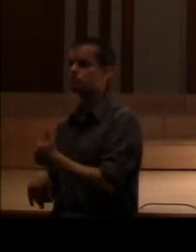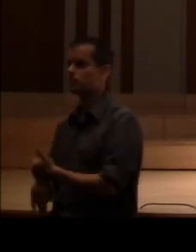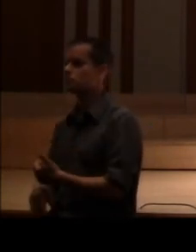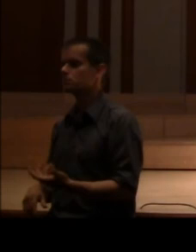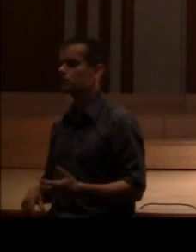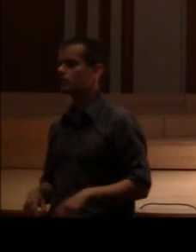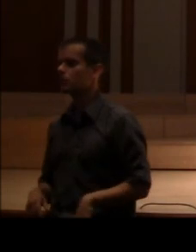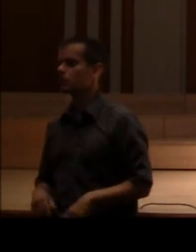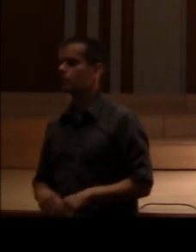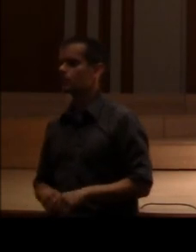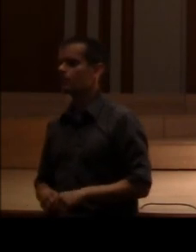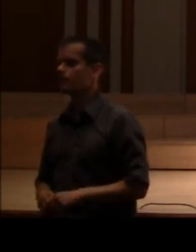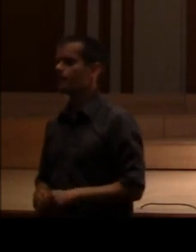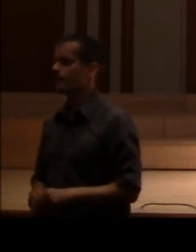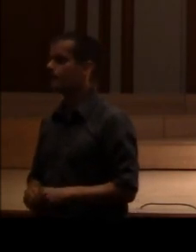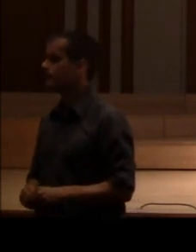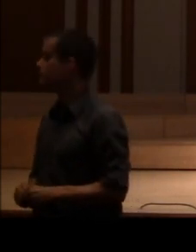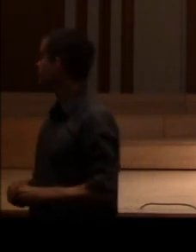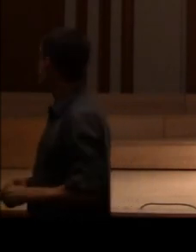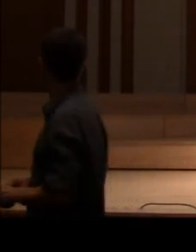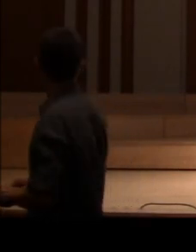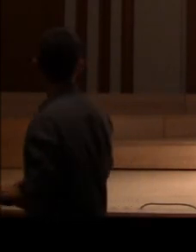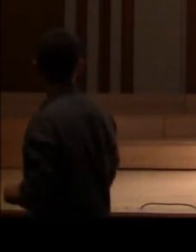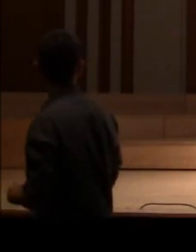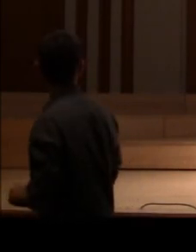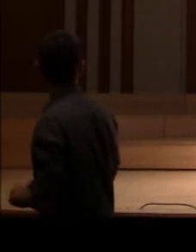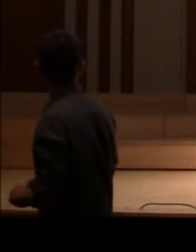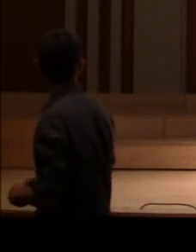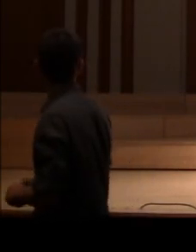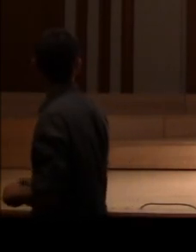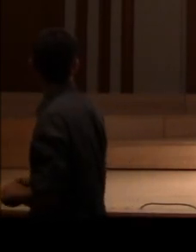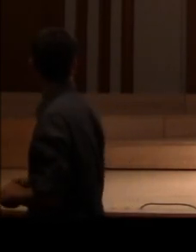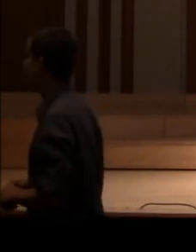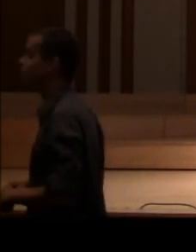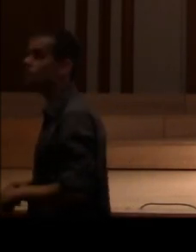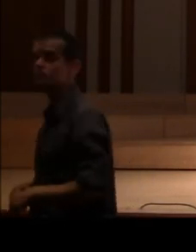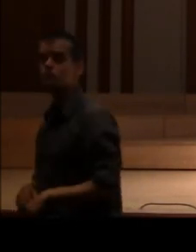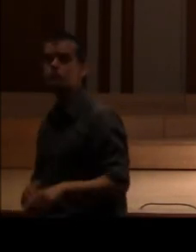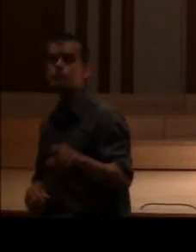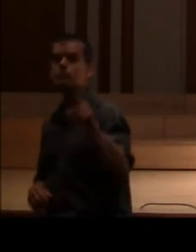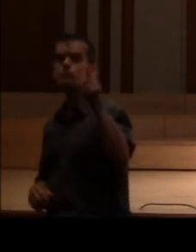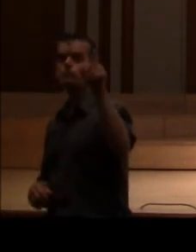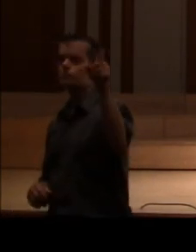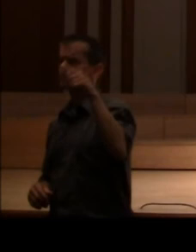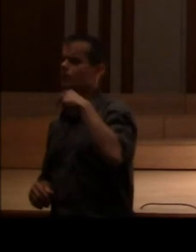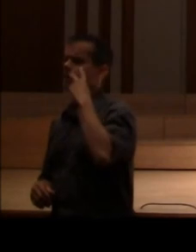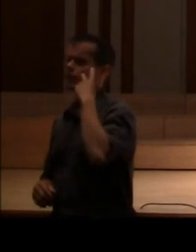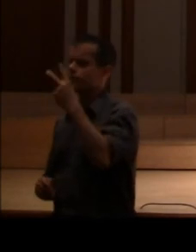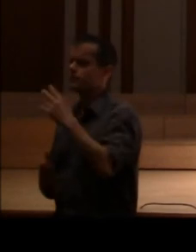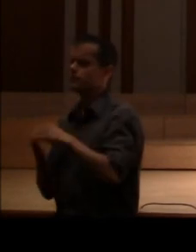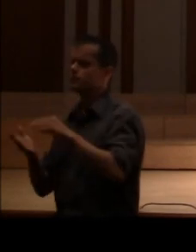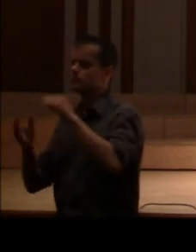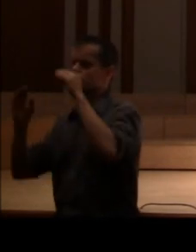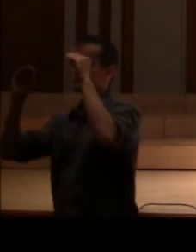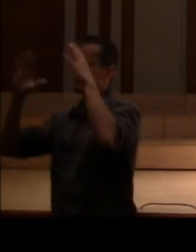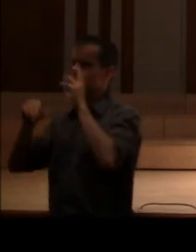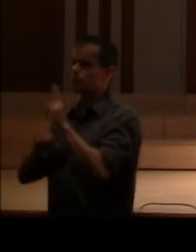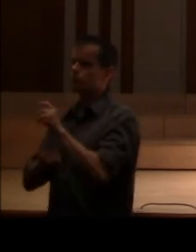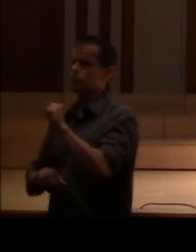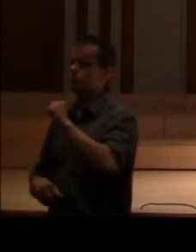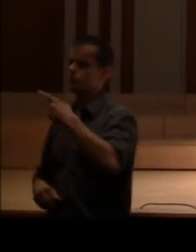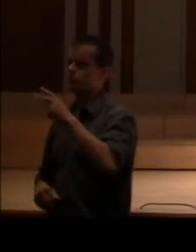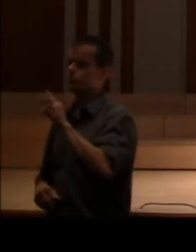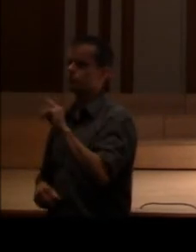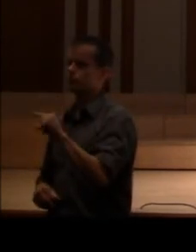Okay, so some of the note-taking apps. Great. SpringPad is one that I've seen teachers use